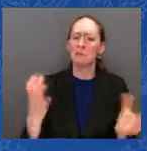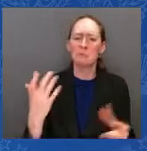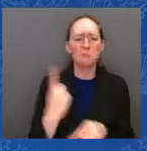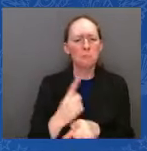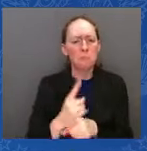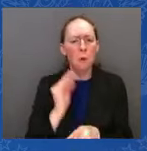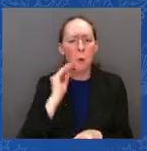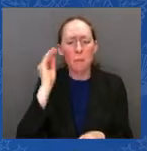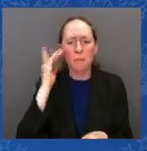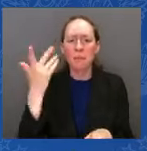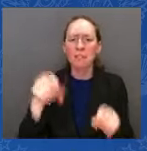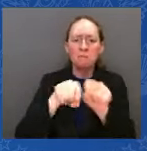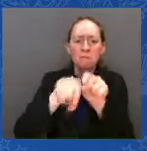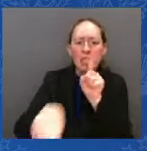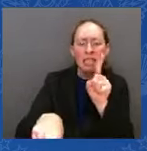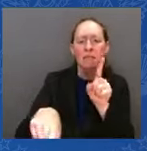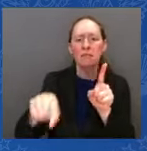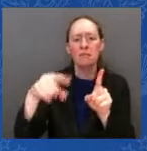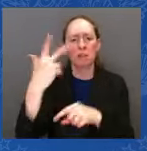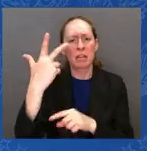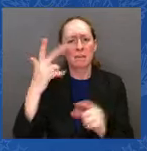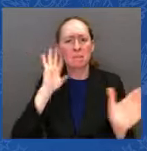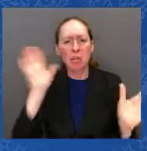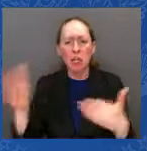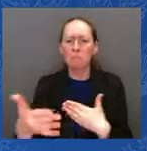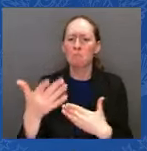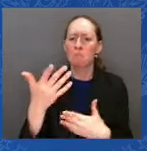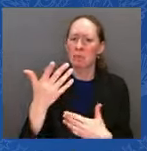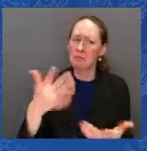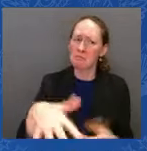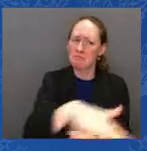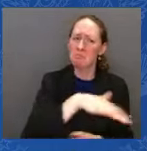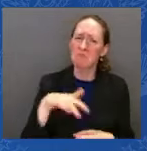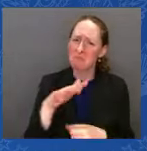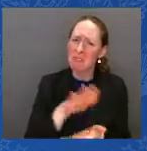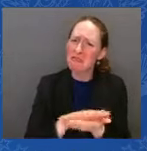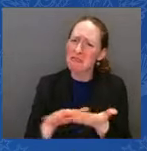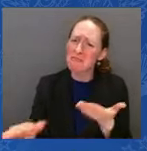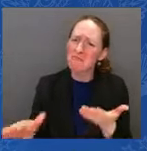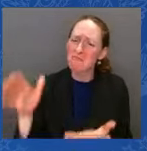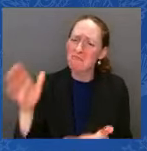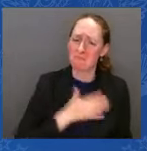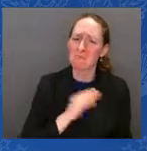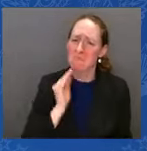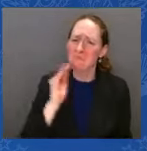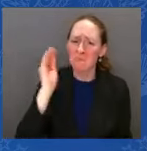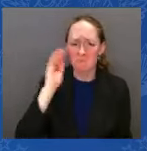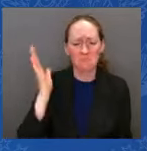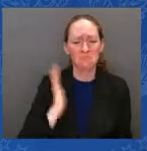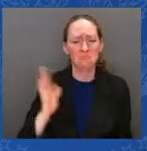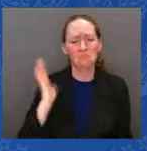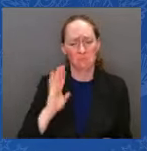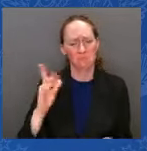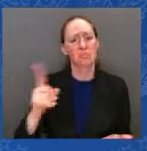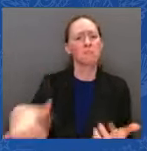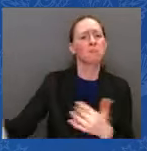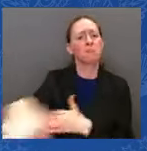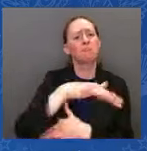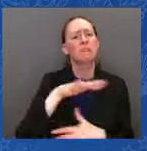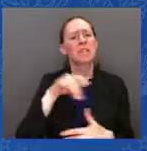housing development that got, it was a nice area. That was when they were developing suburbia with four kids and a grandpa living with